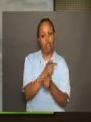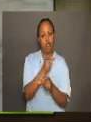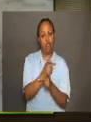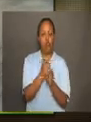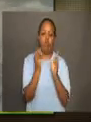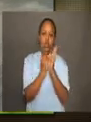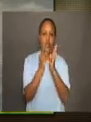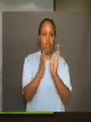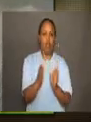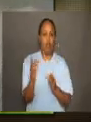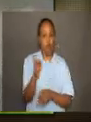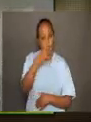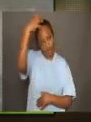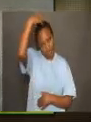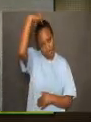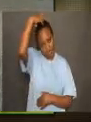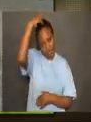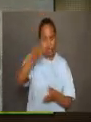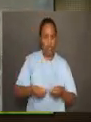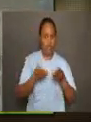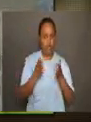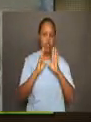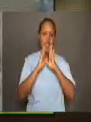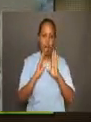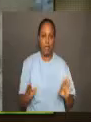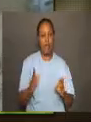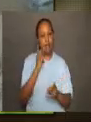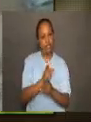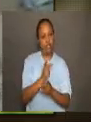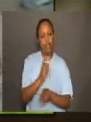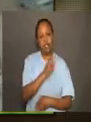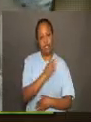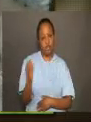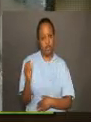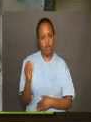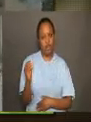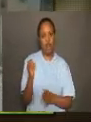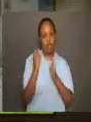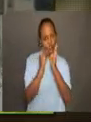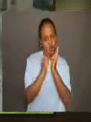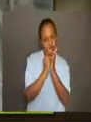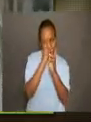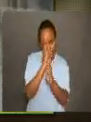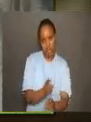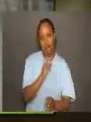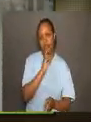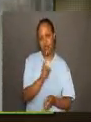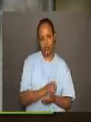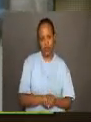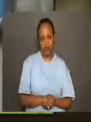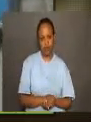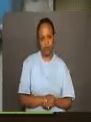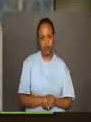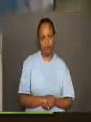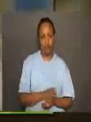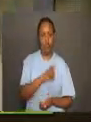legalized by the government to keep the peace and to enforce law and order.